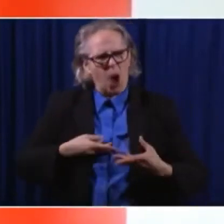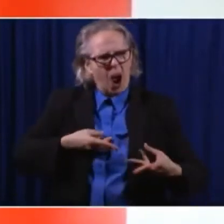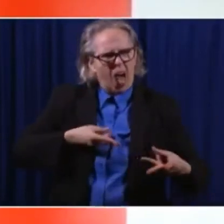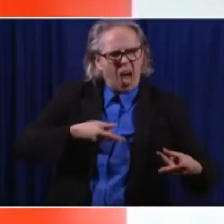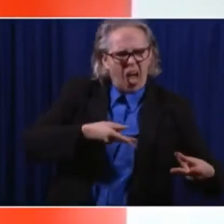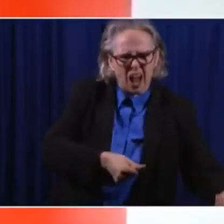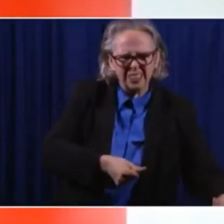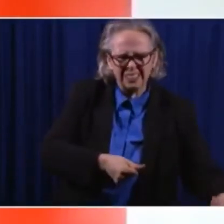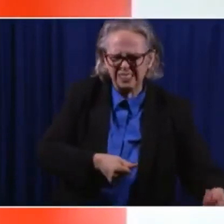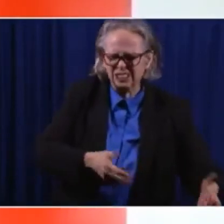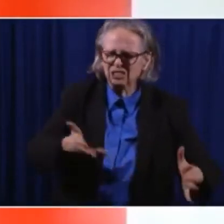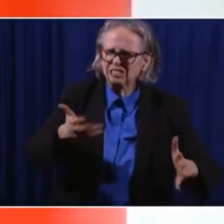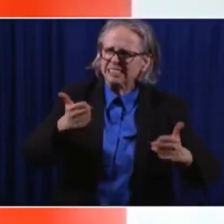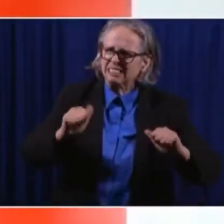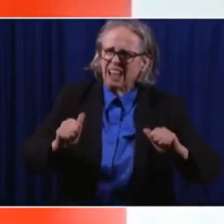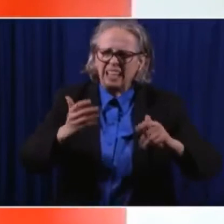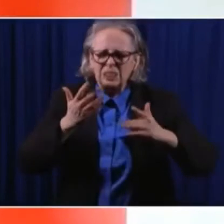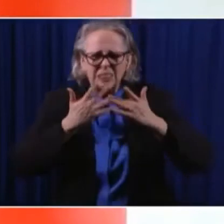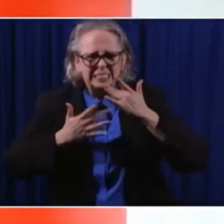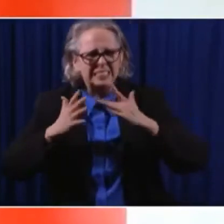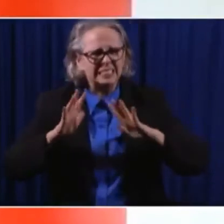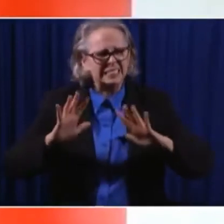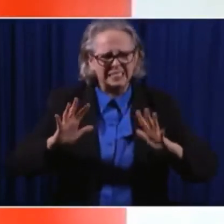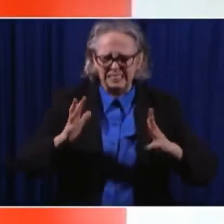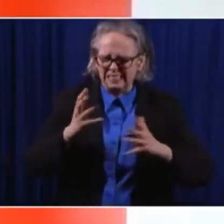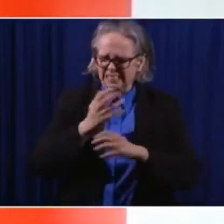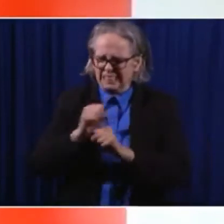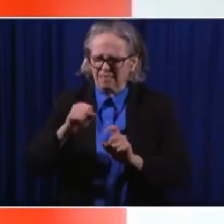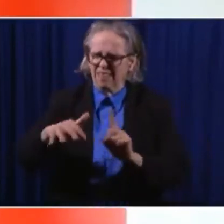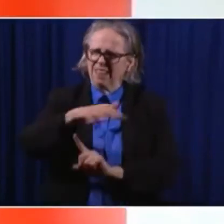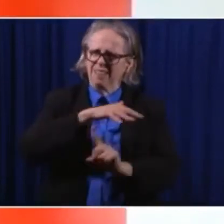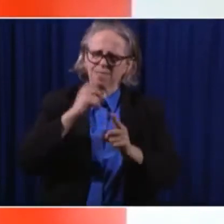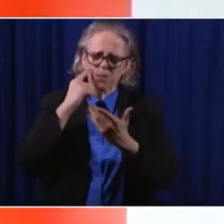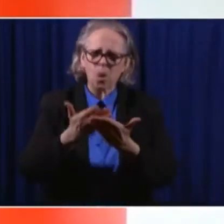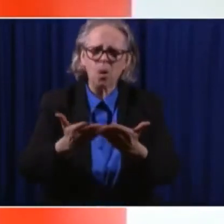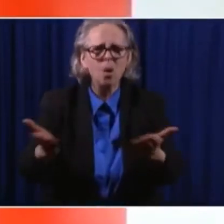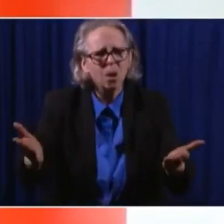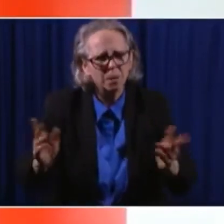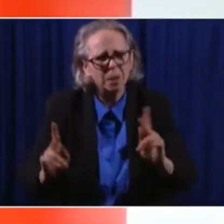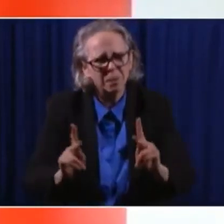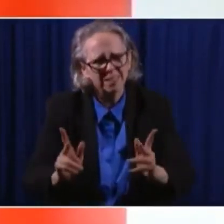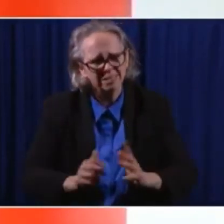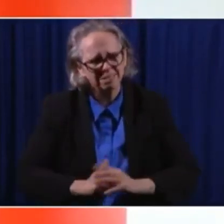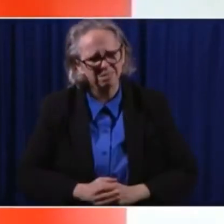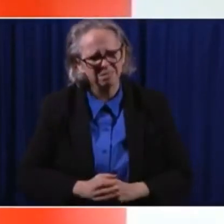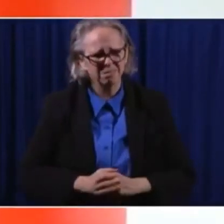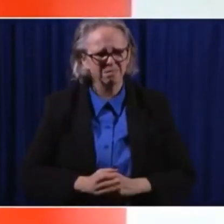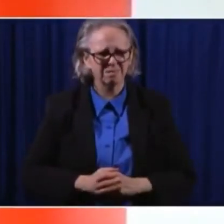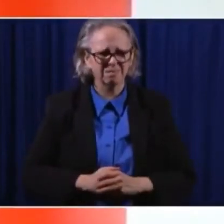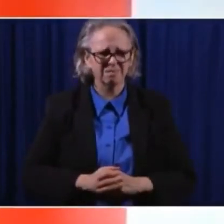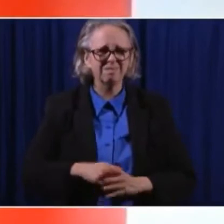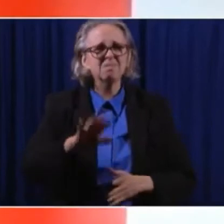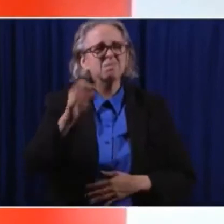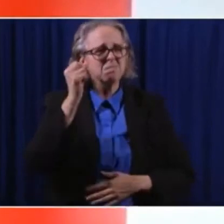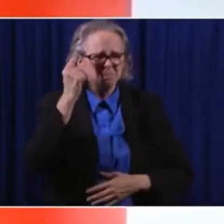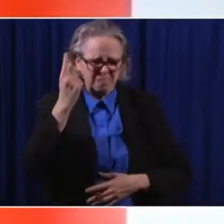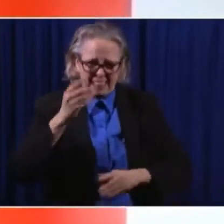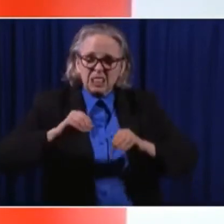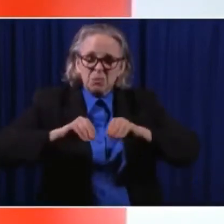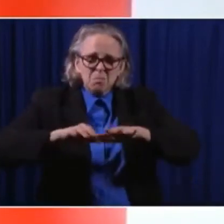virus. And the good news is that medical experts confirm it's true. The spread appears to be occurring